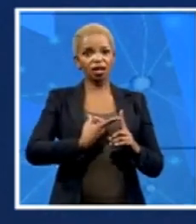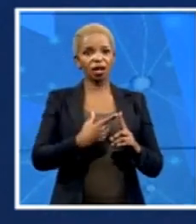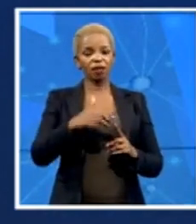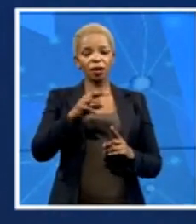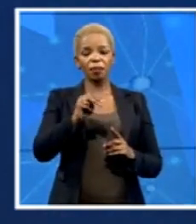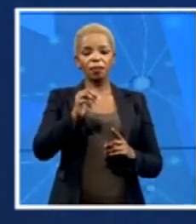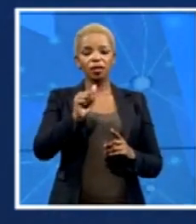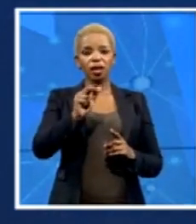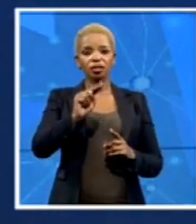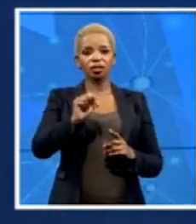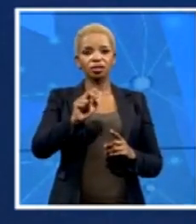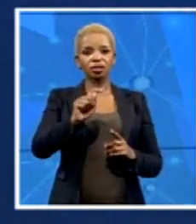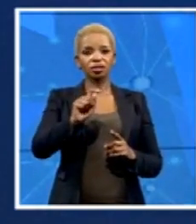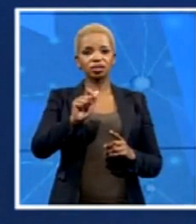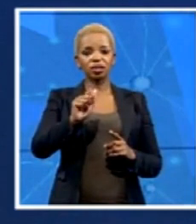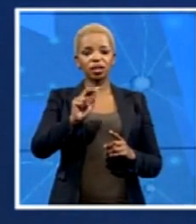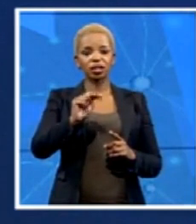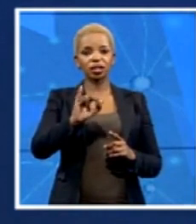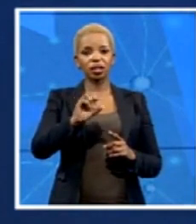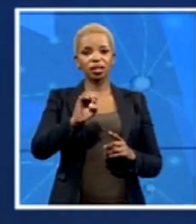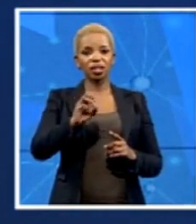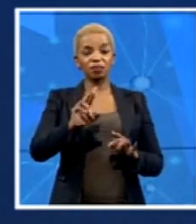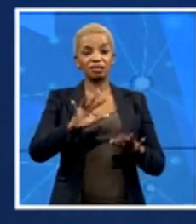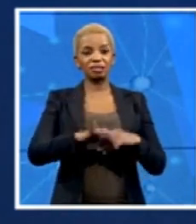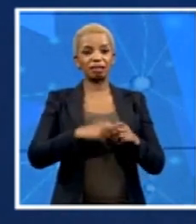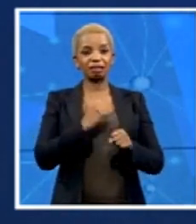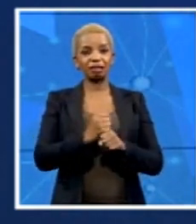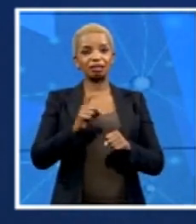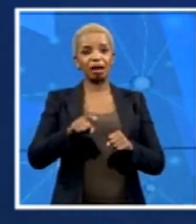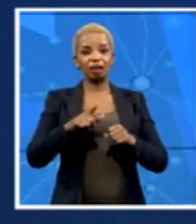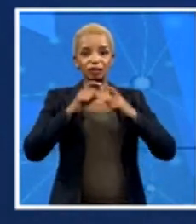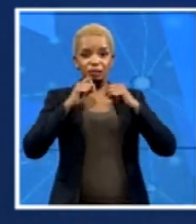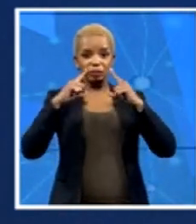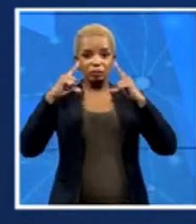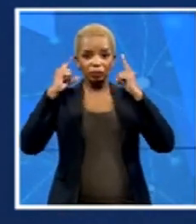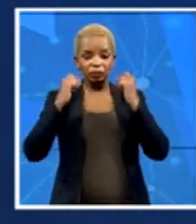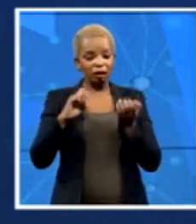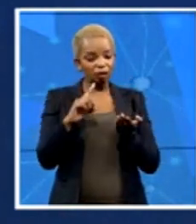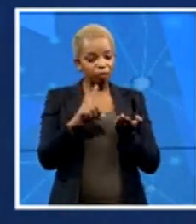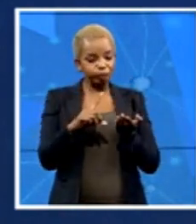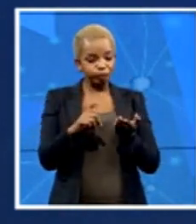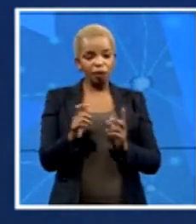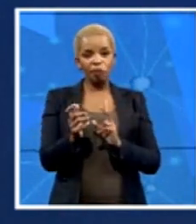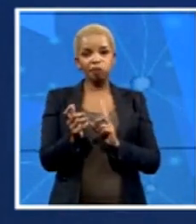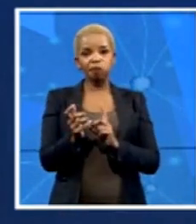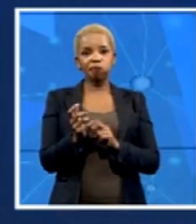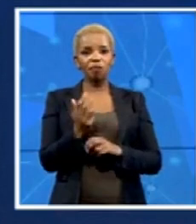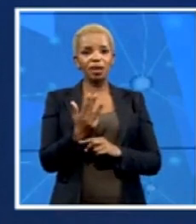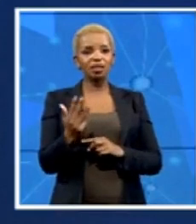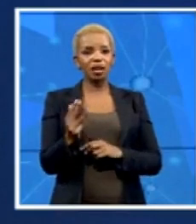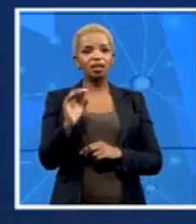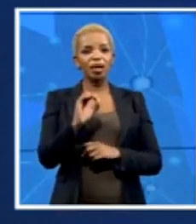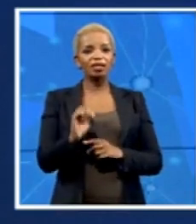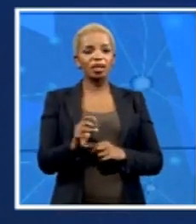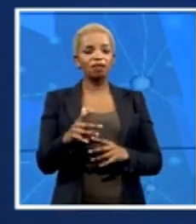wear a mask and use alcohol-based sanitizers since her diagnosis. The now 31-year-old advocates and also is